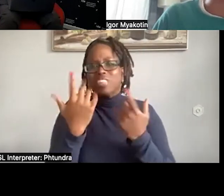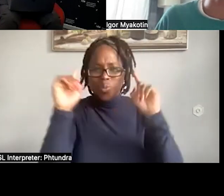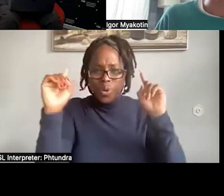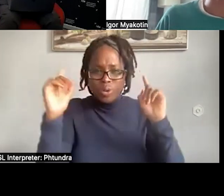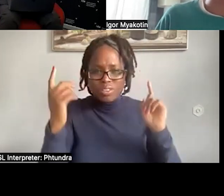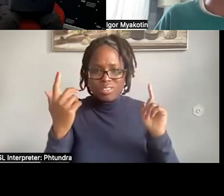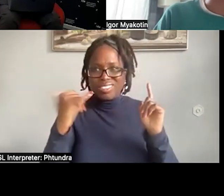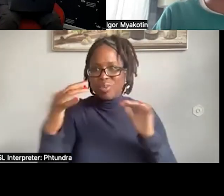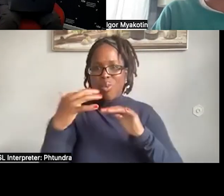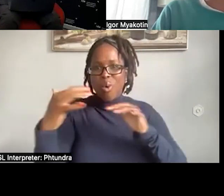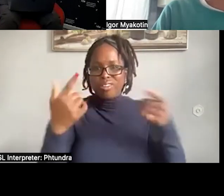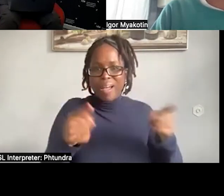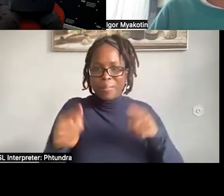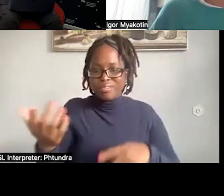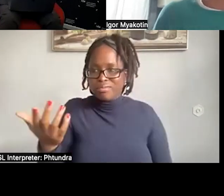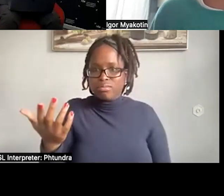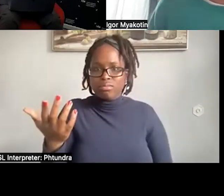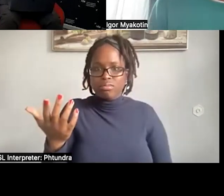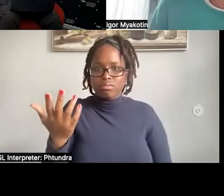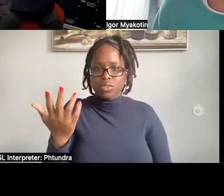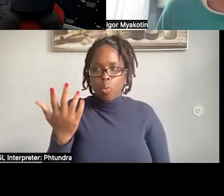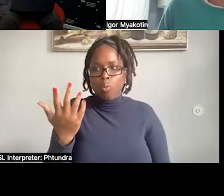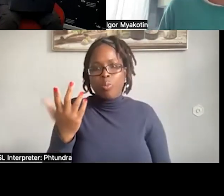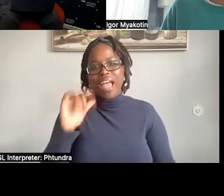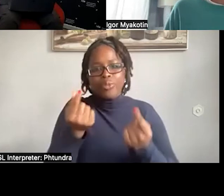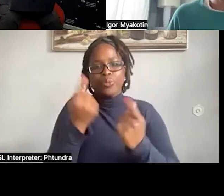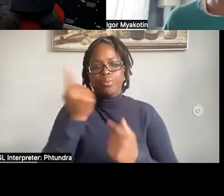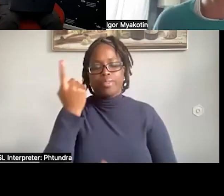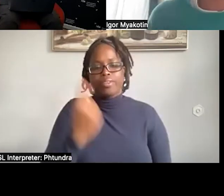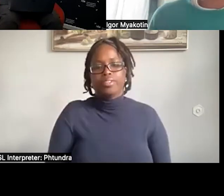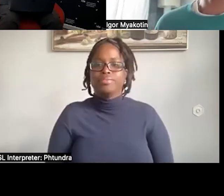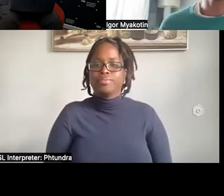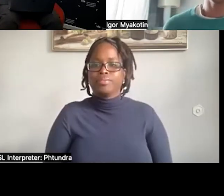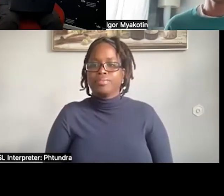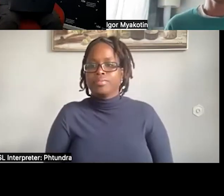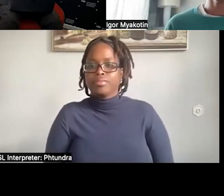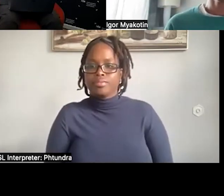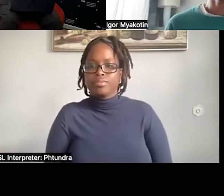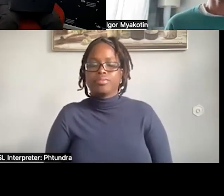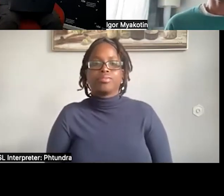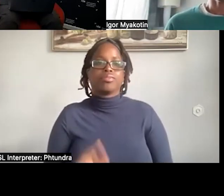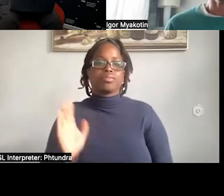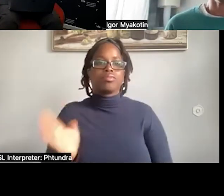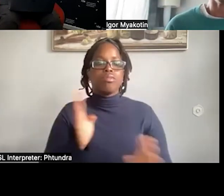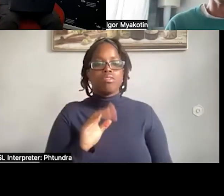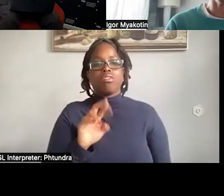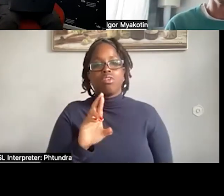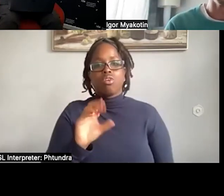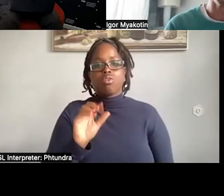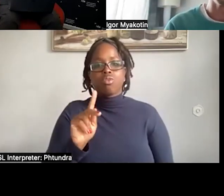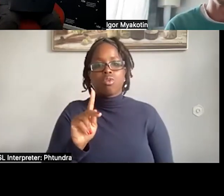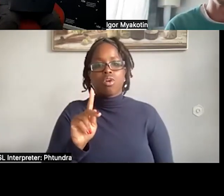Yeah, thank you. Thank you. Rokhsareh, any closing thoughts, and where can we